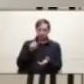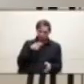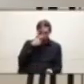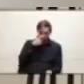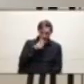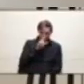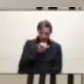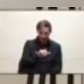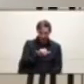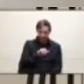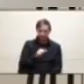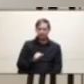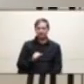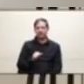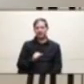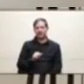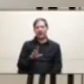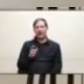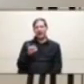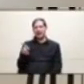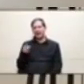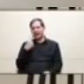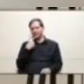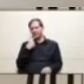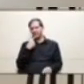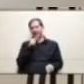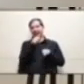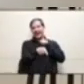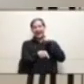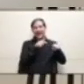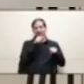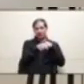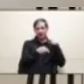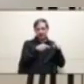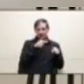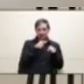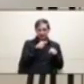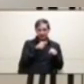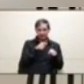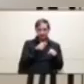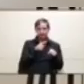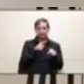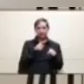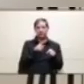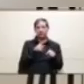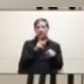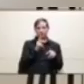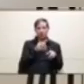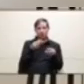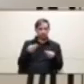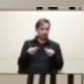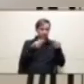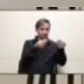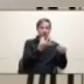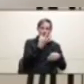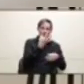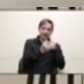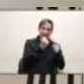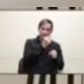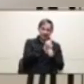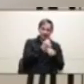that. Furthermore, there are allegations in that you had awarded the 3-year contract, security contract,